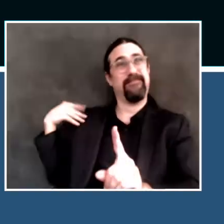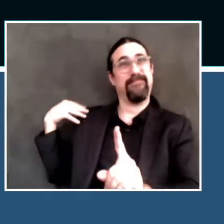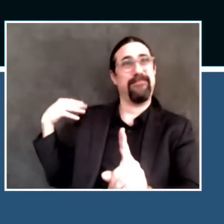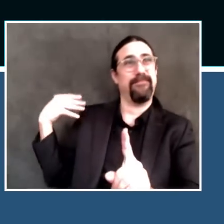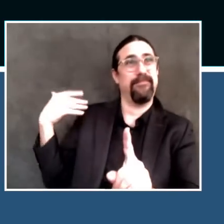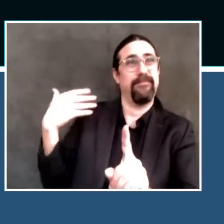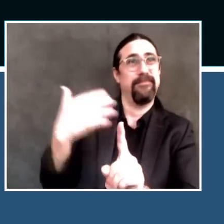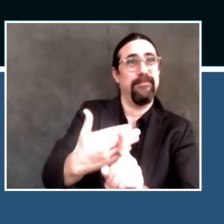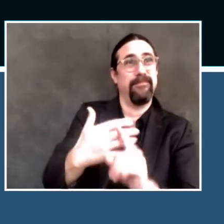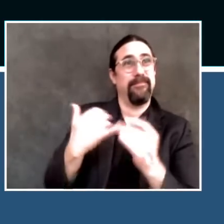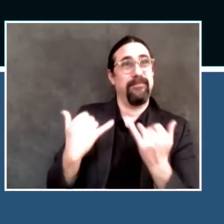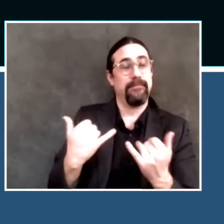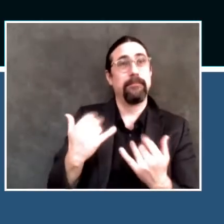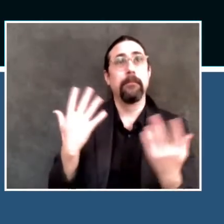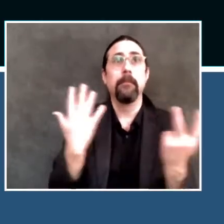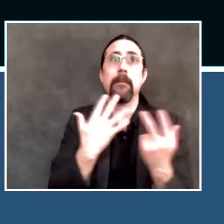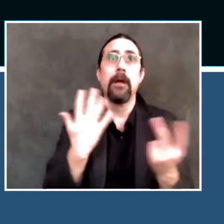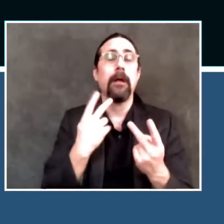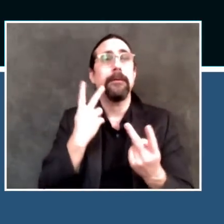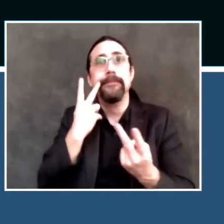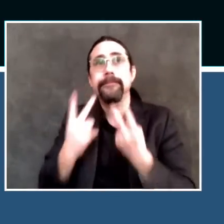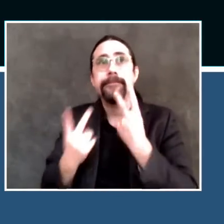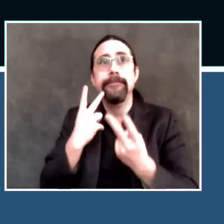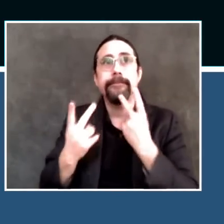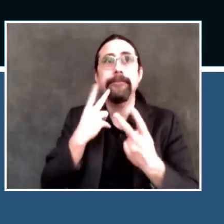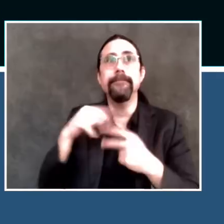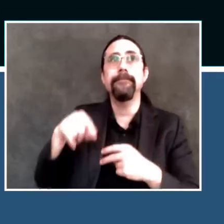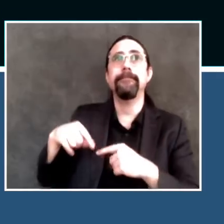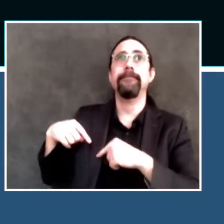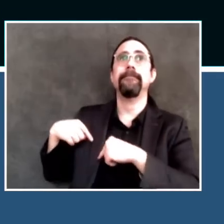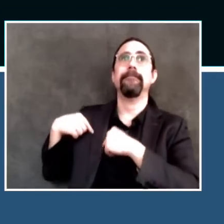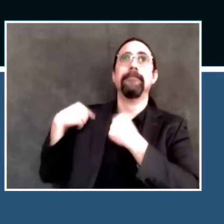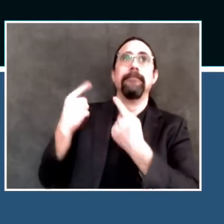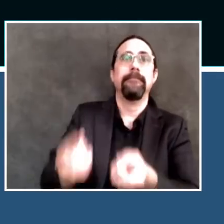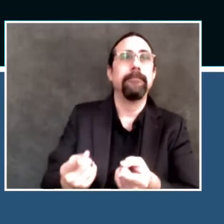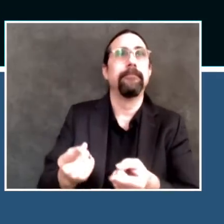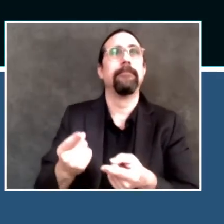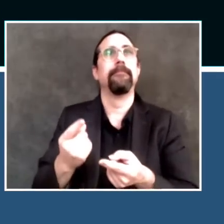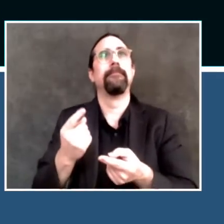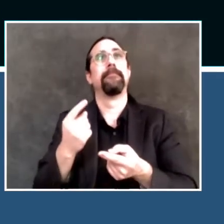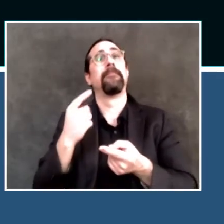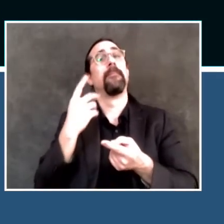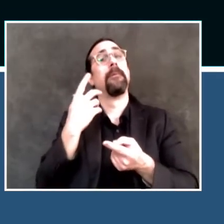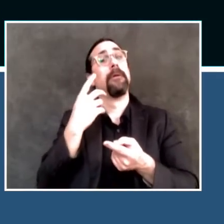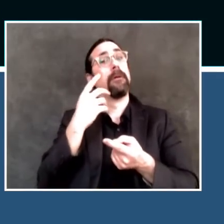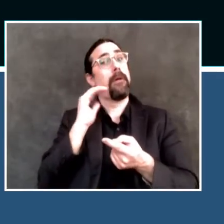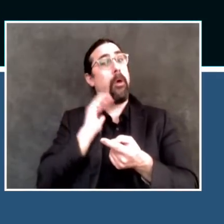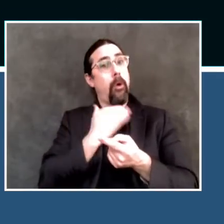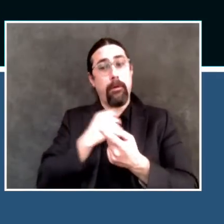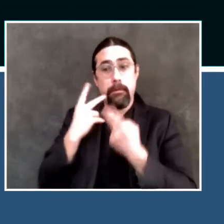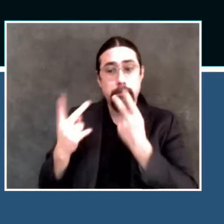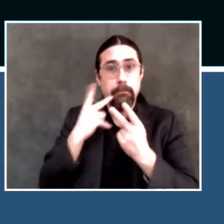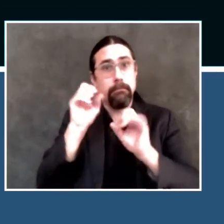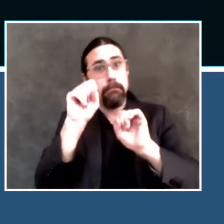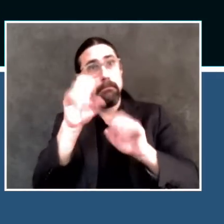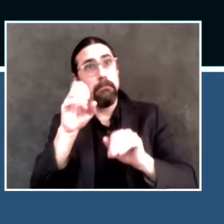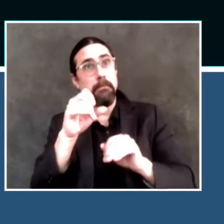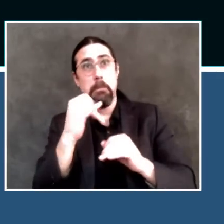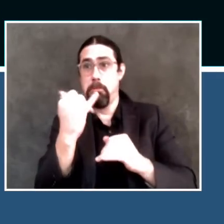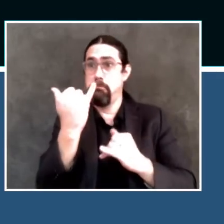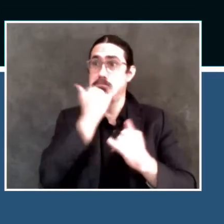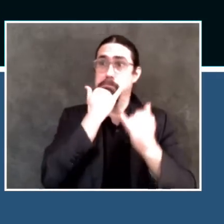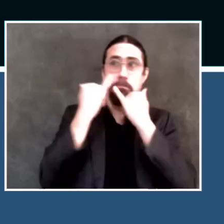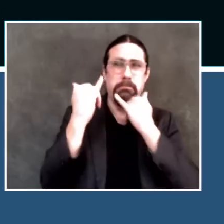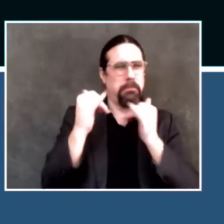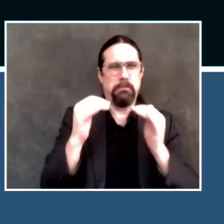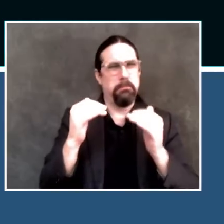large gatherings, restricted visits to hospitals and nursing homes. Obviously, all of this combined effort between the city and the